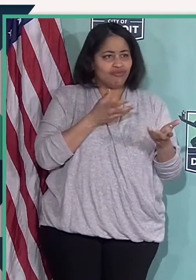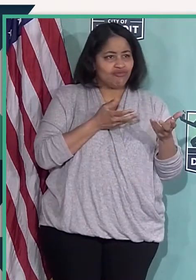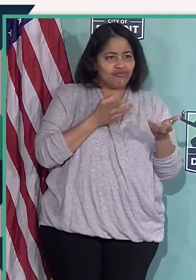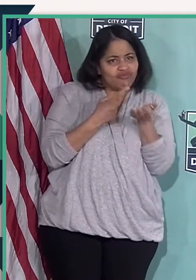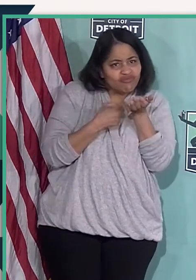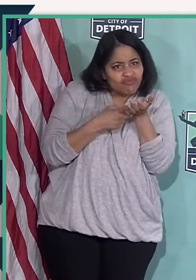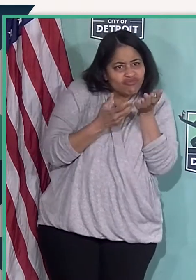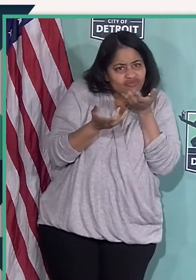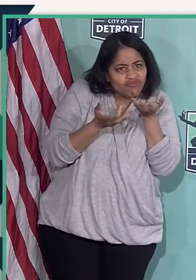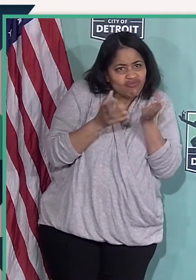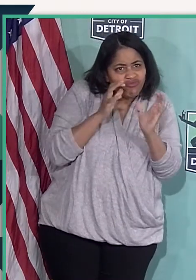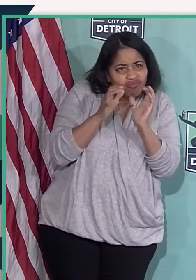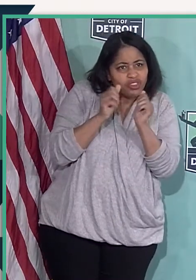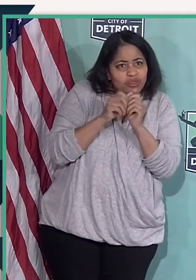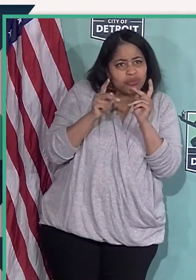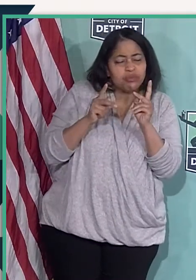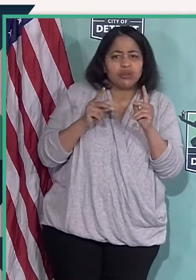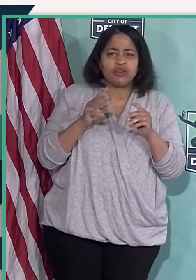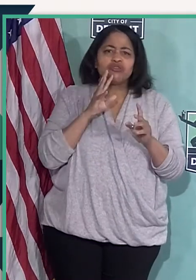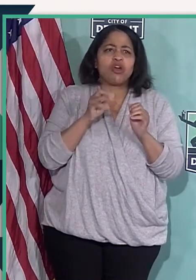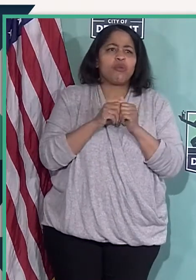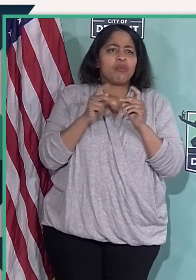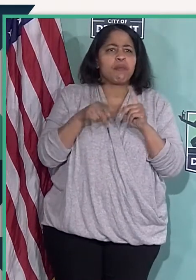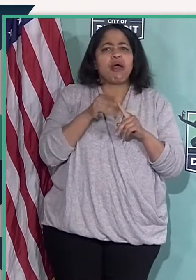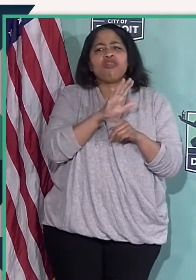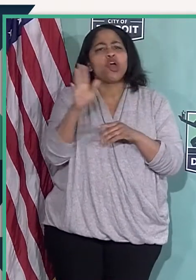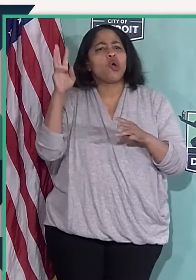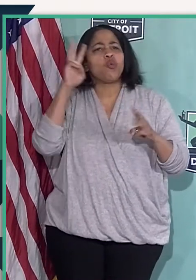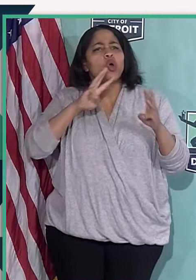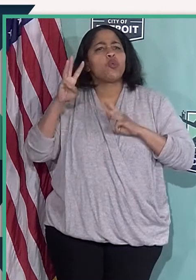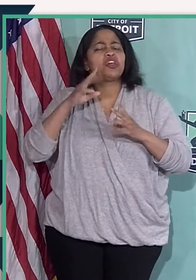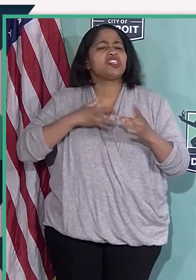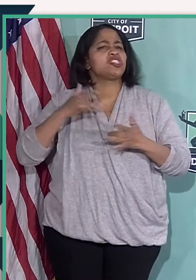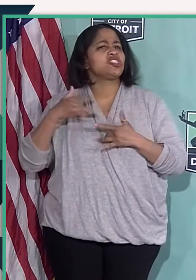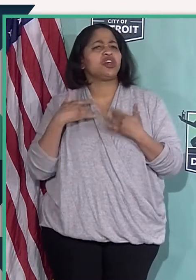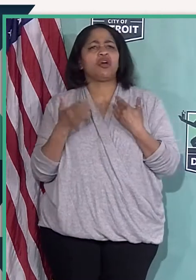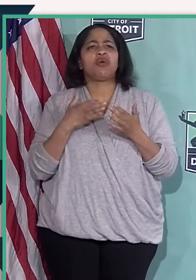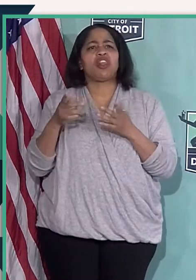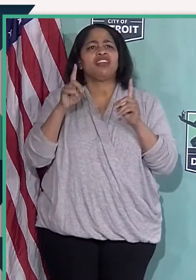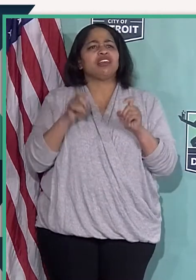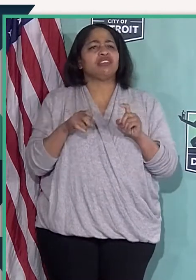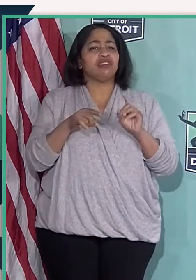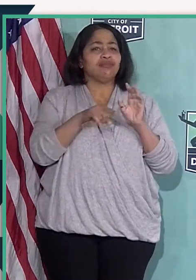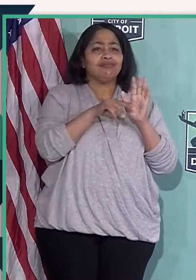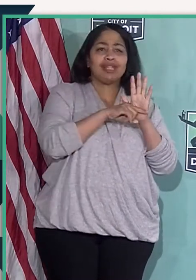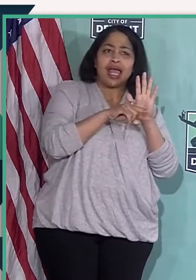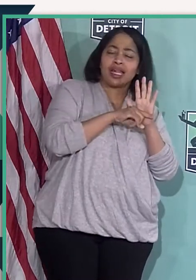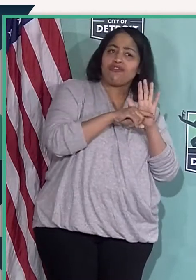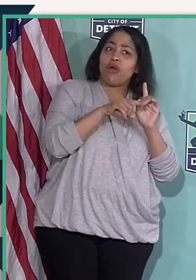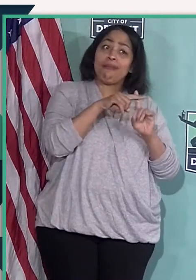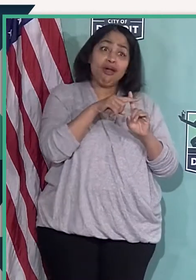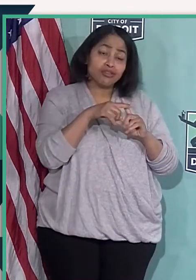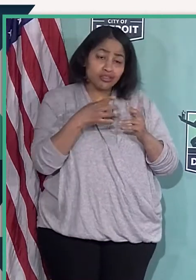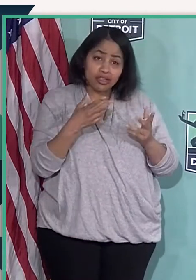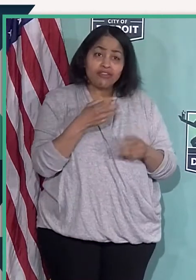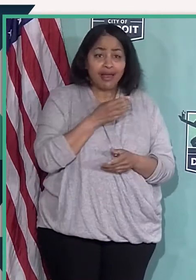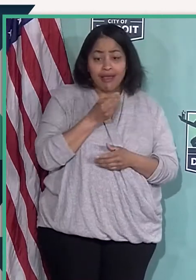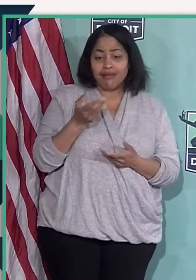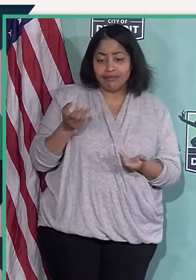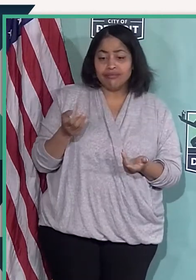through the worries people have, whether they test negative or positive, and get